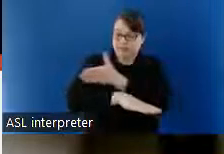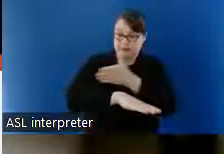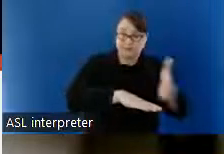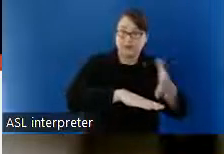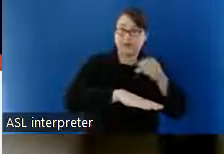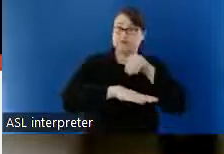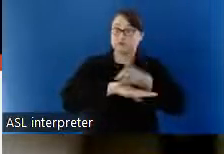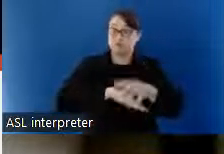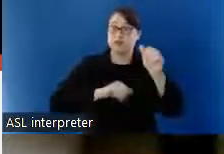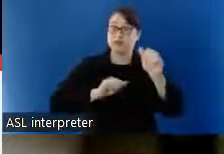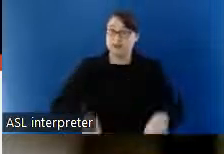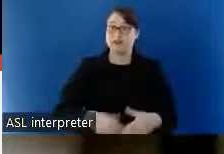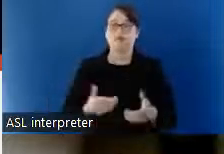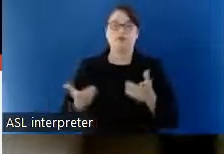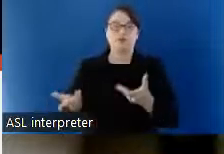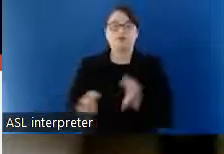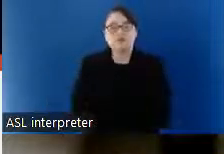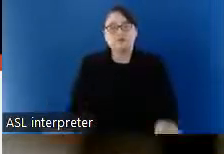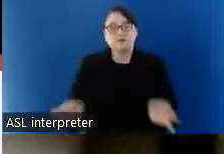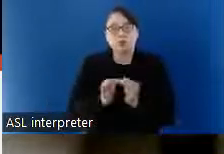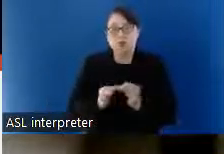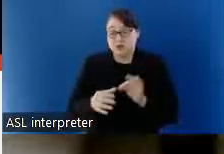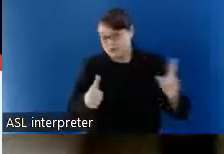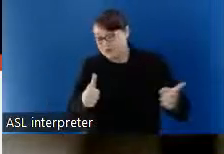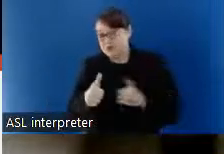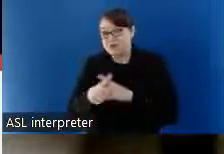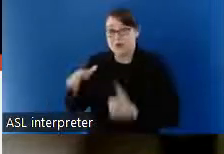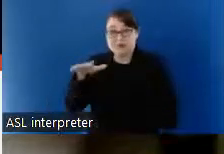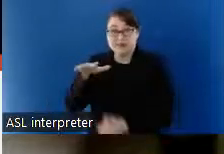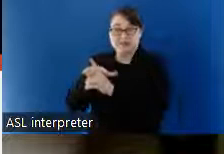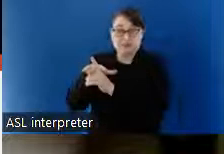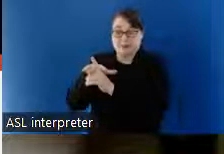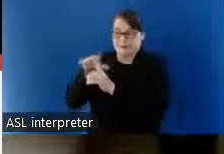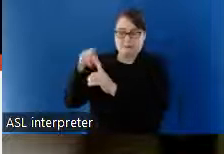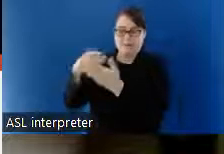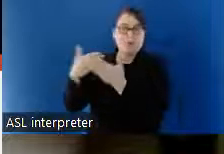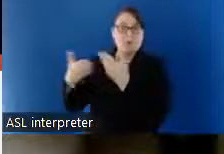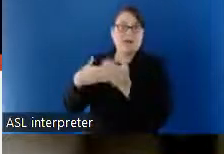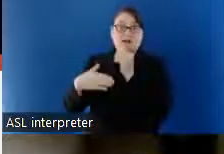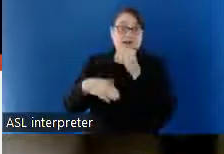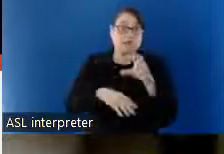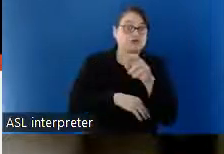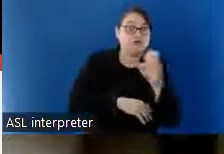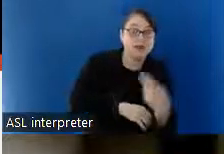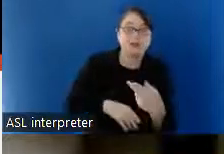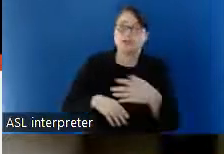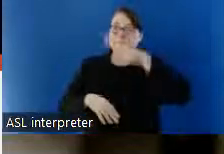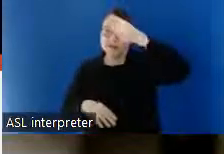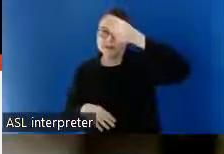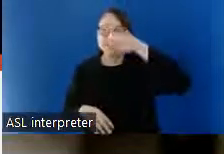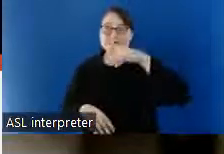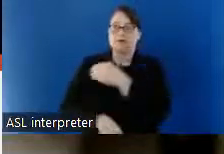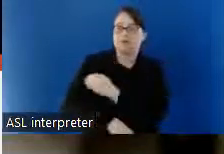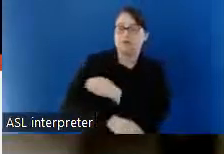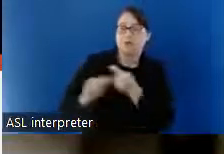be transmitted from the time the first symptoms start, not the rash, but the first symptoms. So if a person has fever or muscle aches or